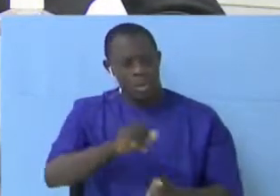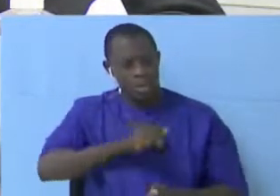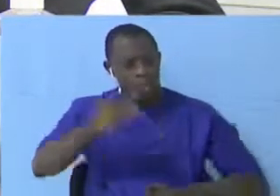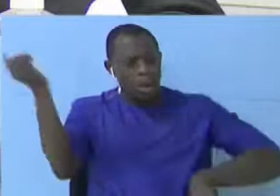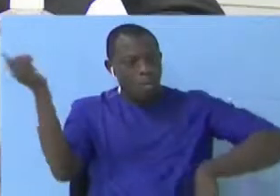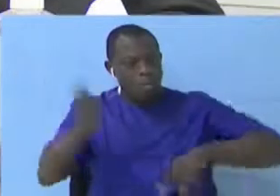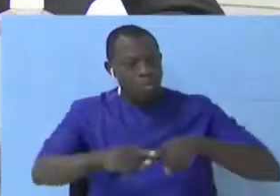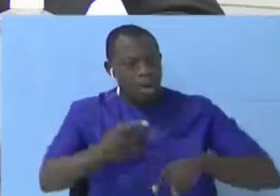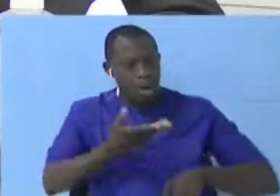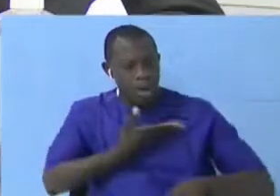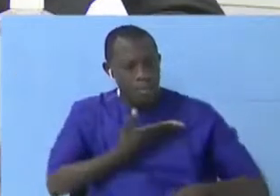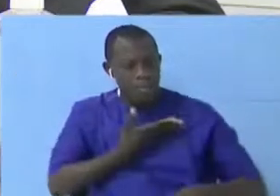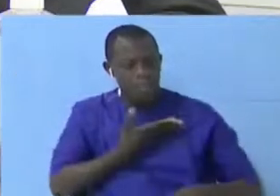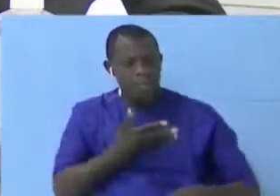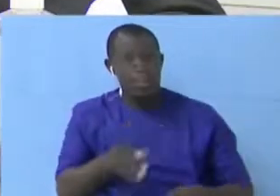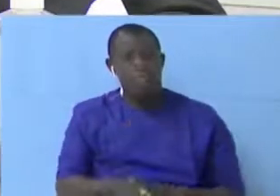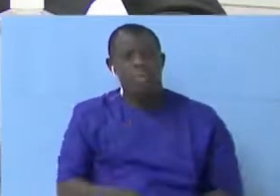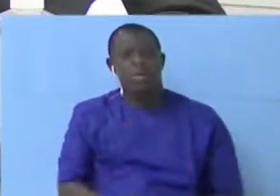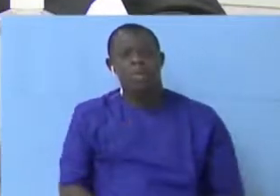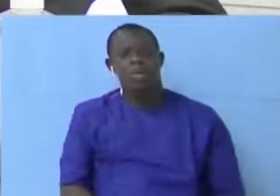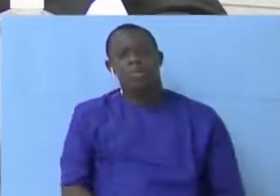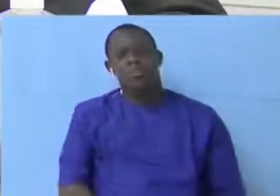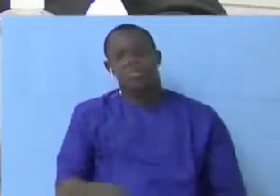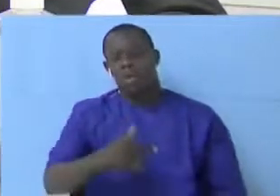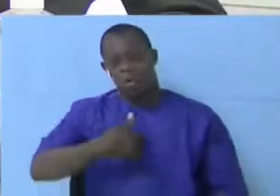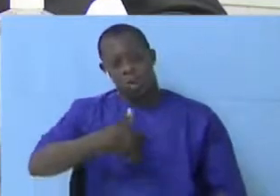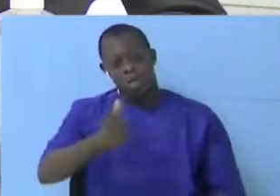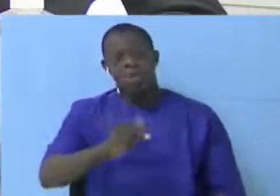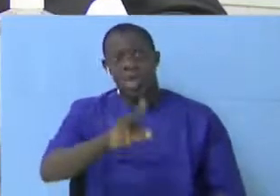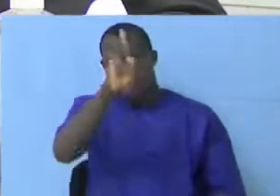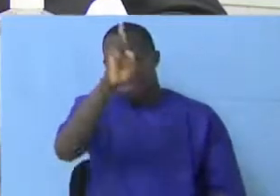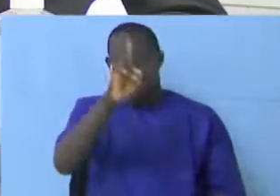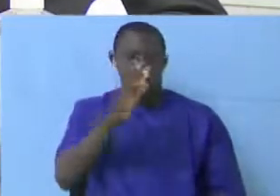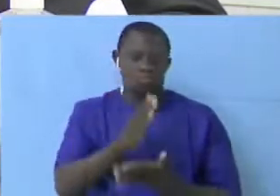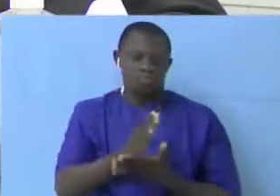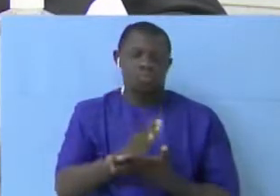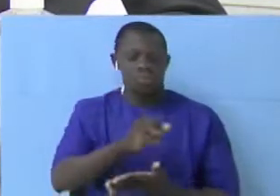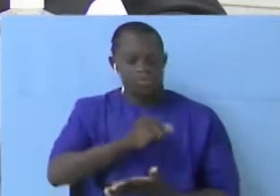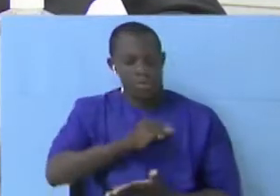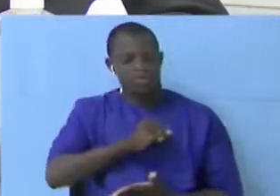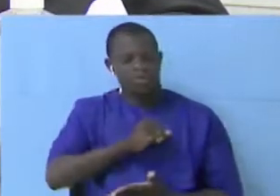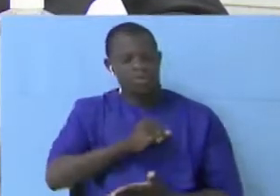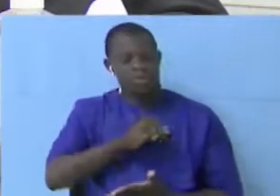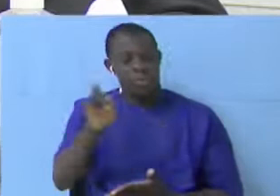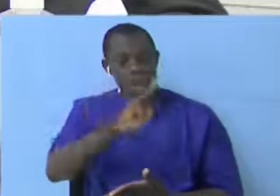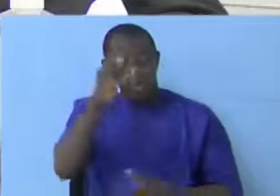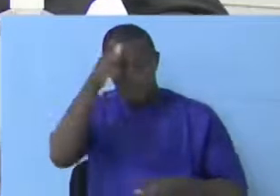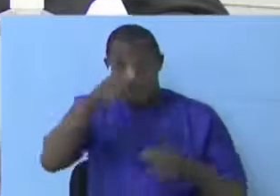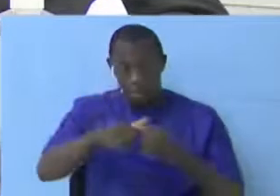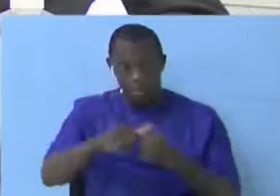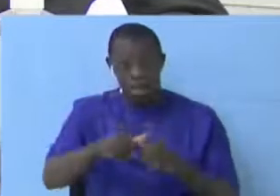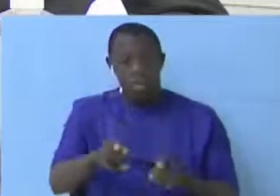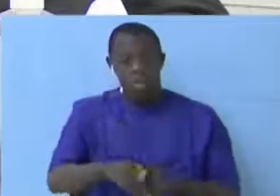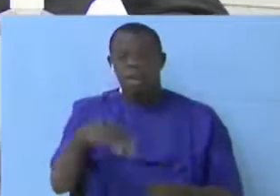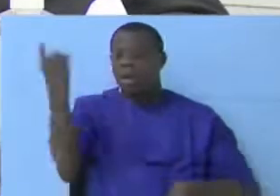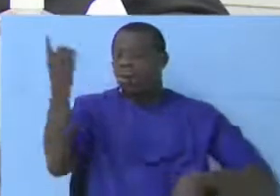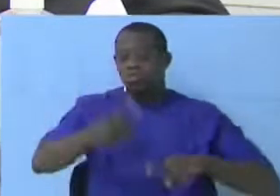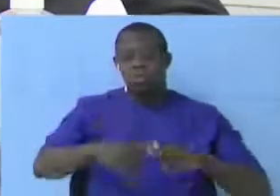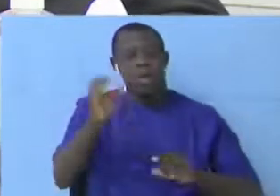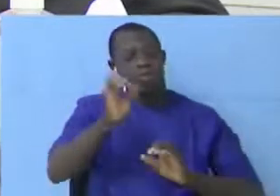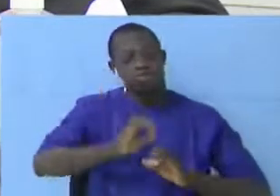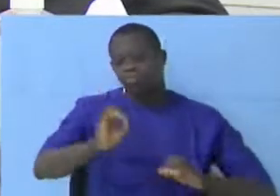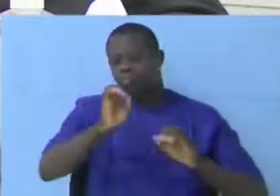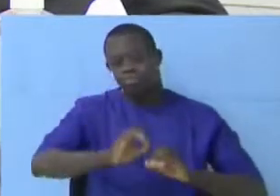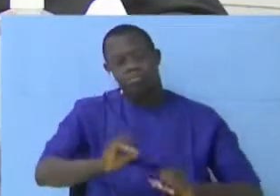No, honest to God, to the best of my recollection, he didn't beat. He was holding. He was either holding the, I think the hands, the